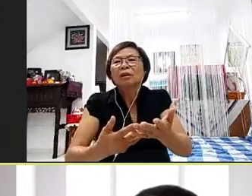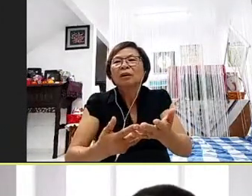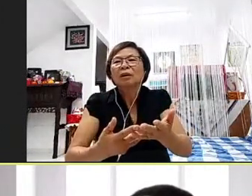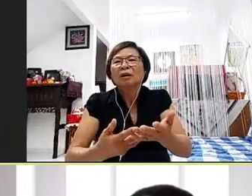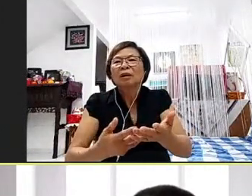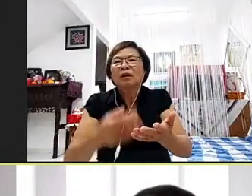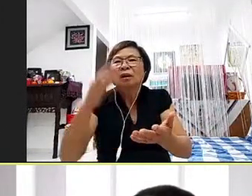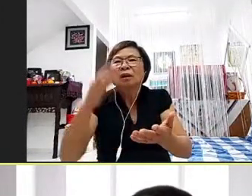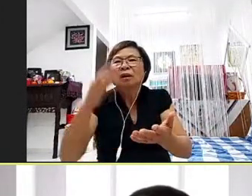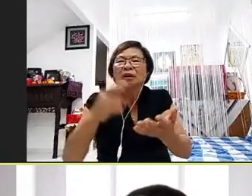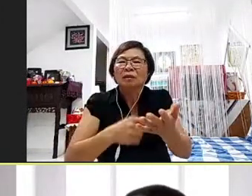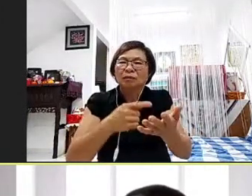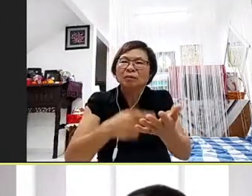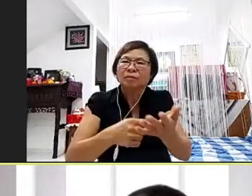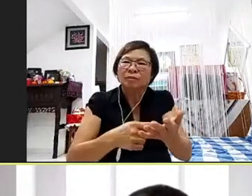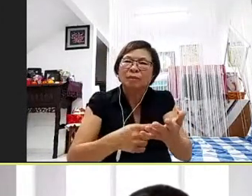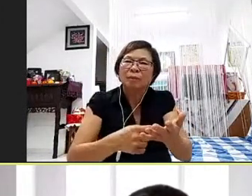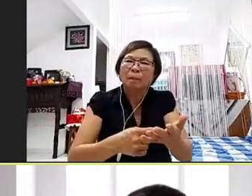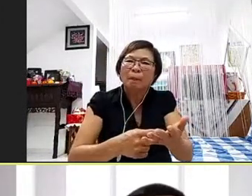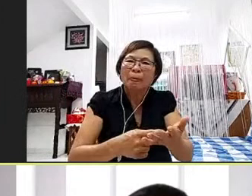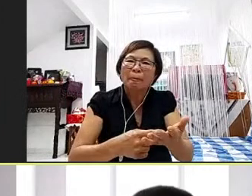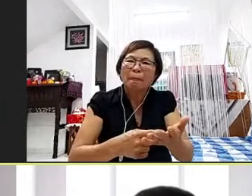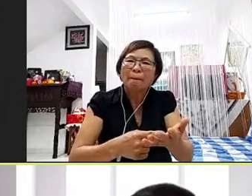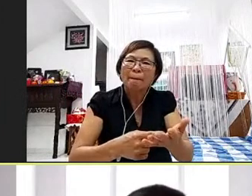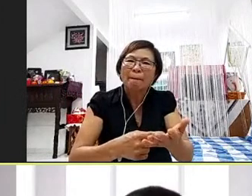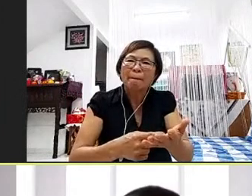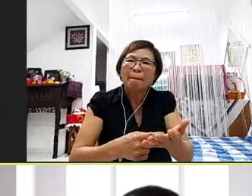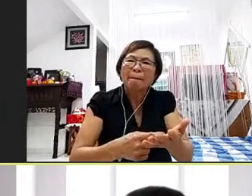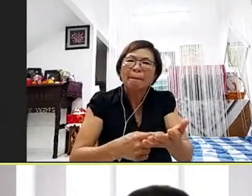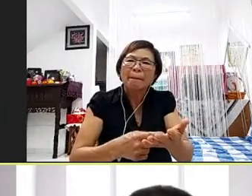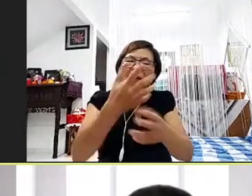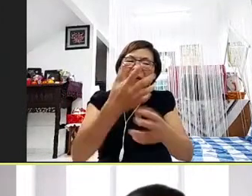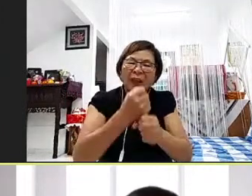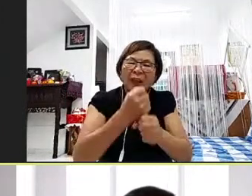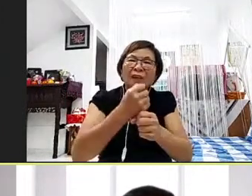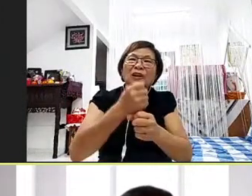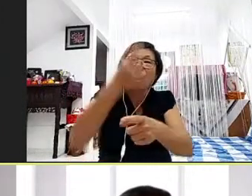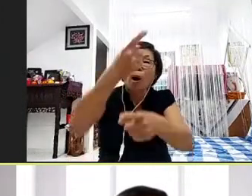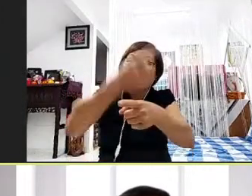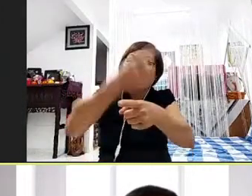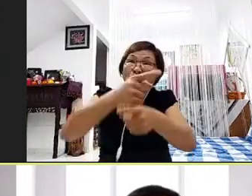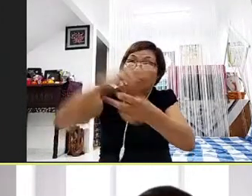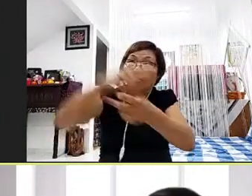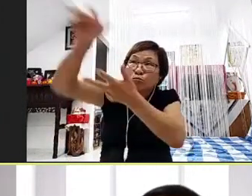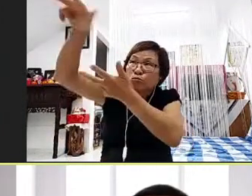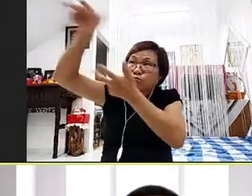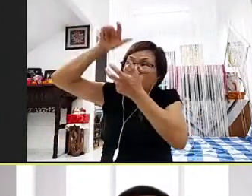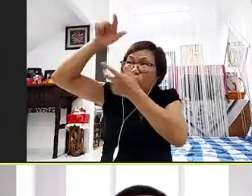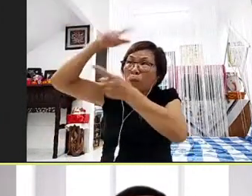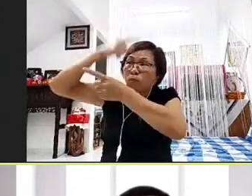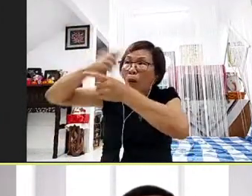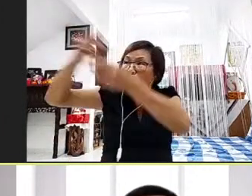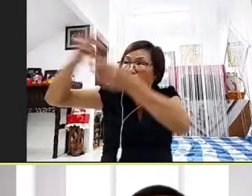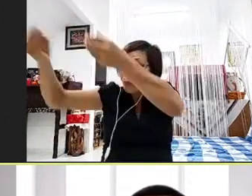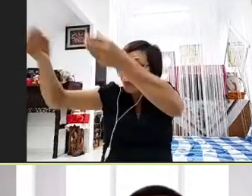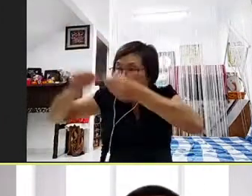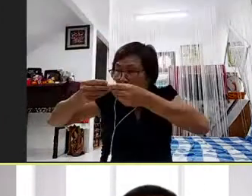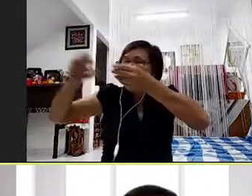way, which is getting the correct information, which is important, but it's good to complement it with